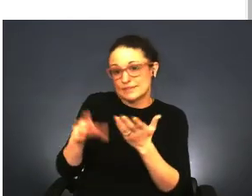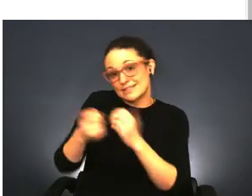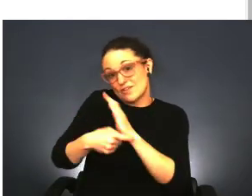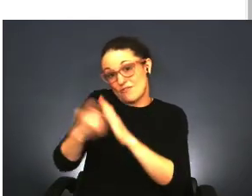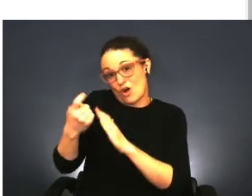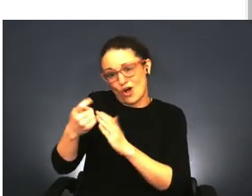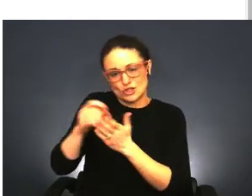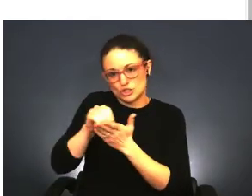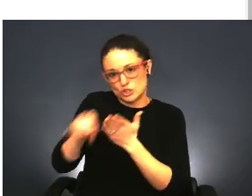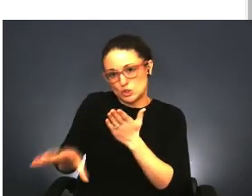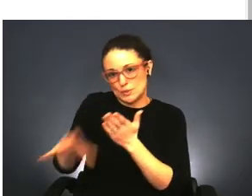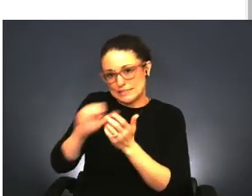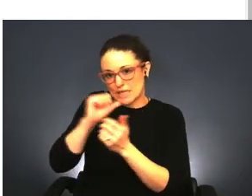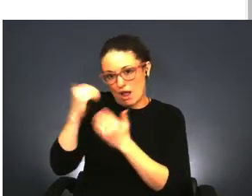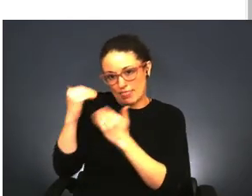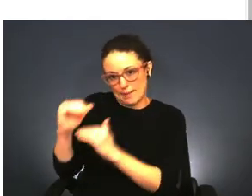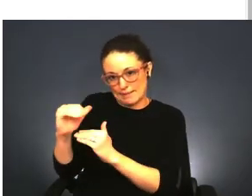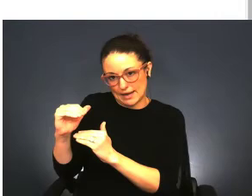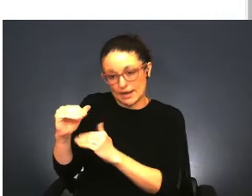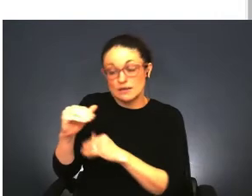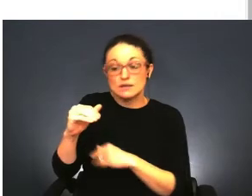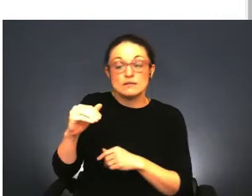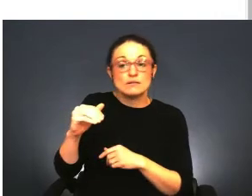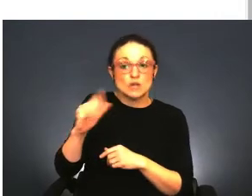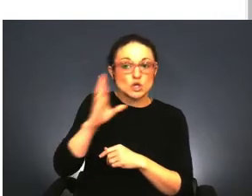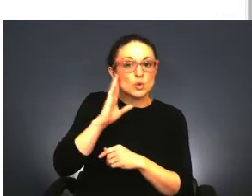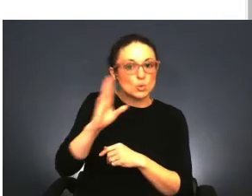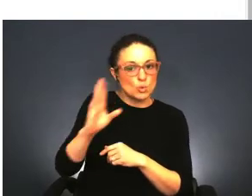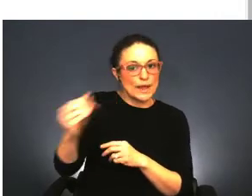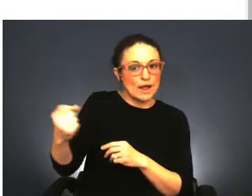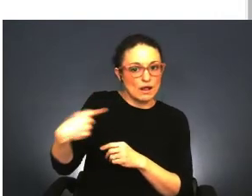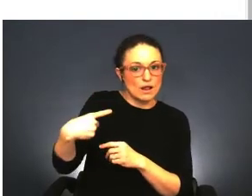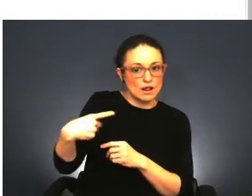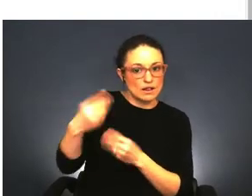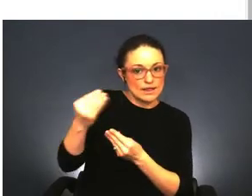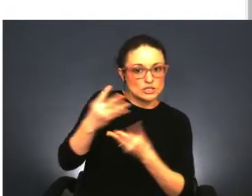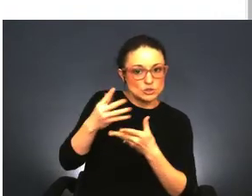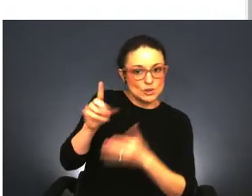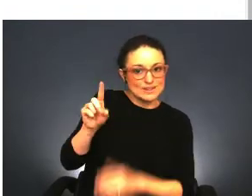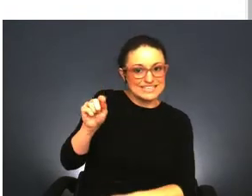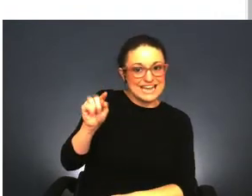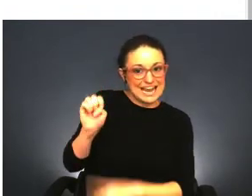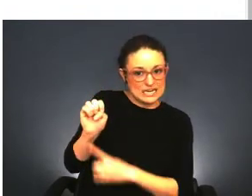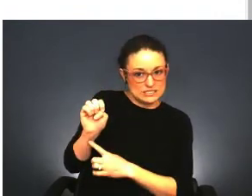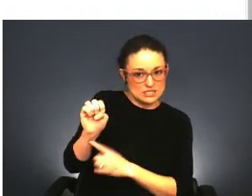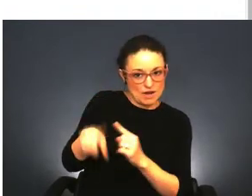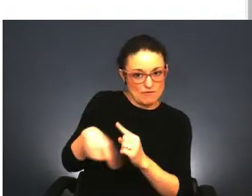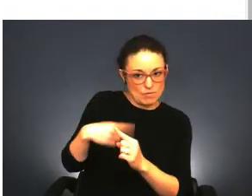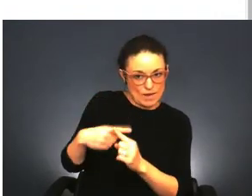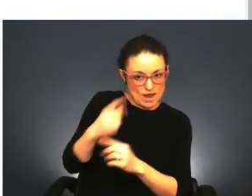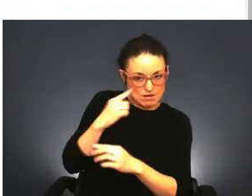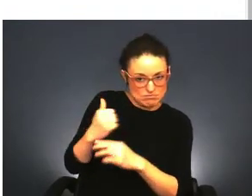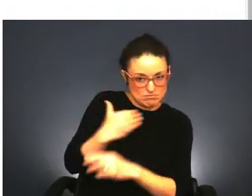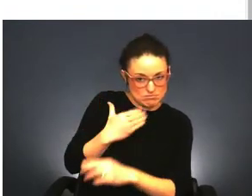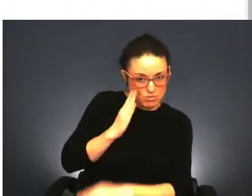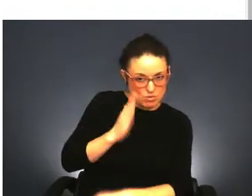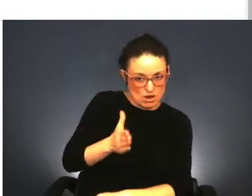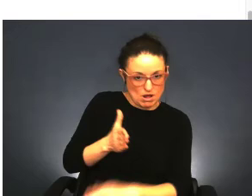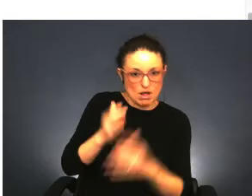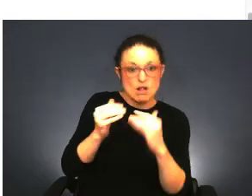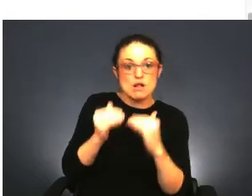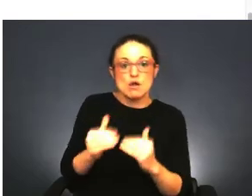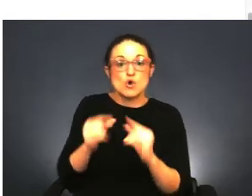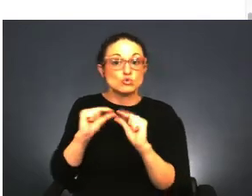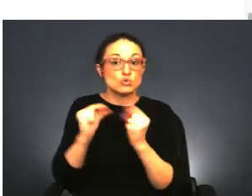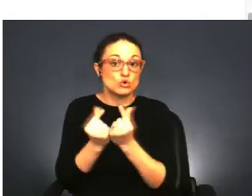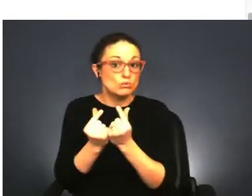want. You'll get a date recording with that, but that's how that's set up. All right, group assignment.